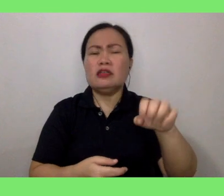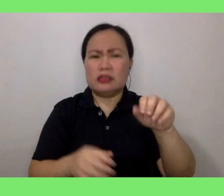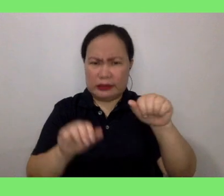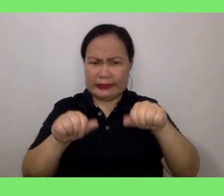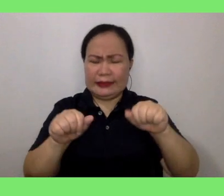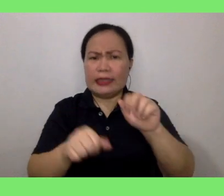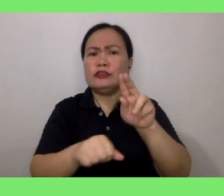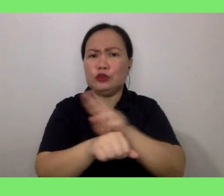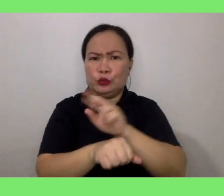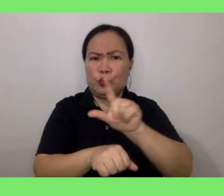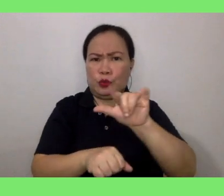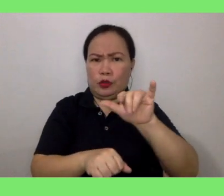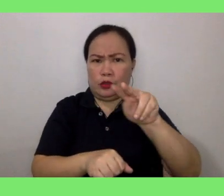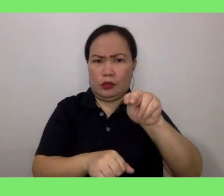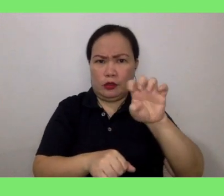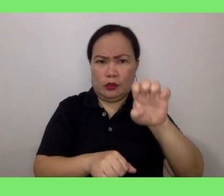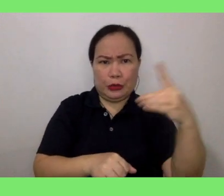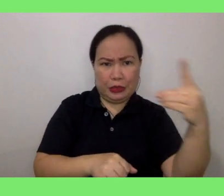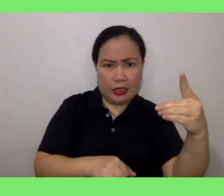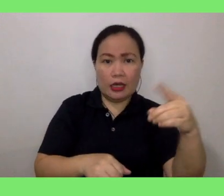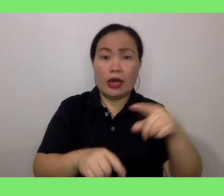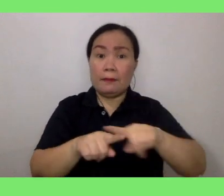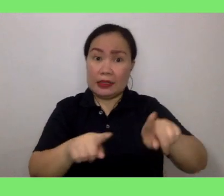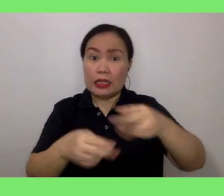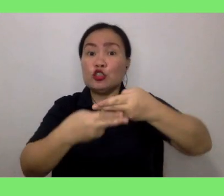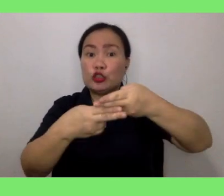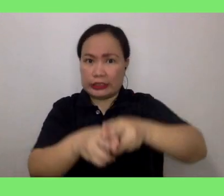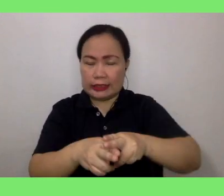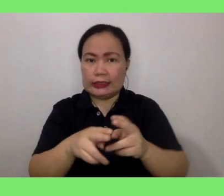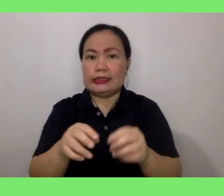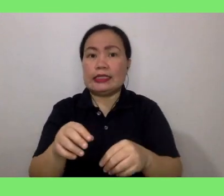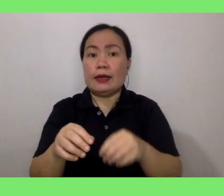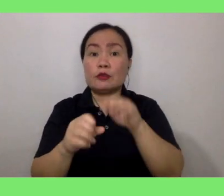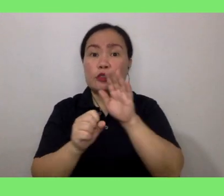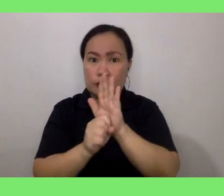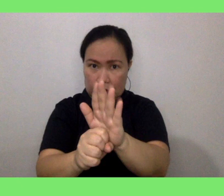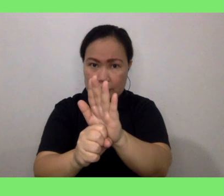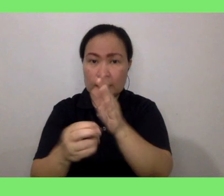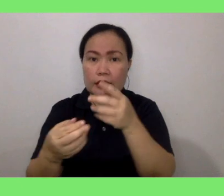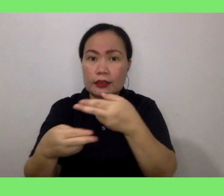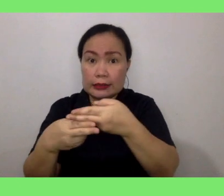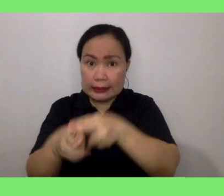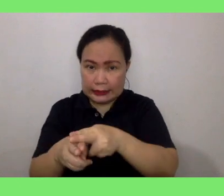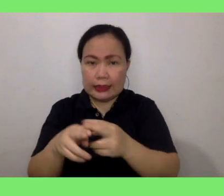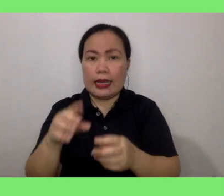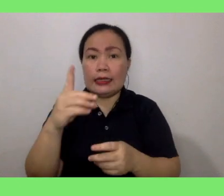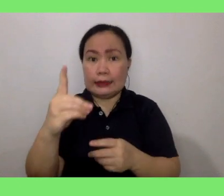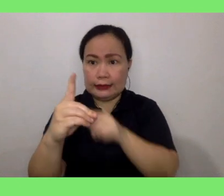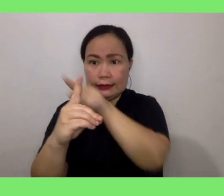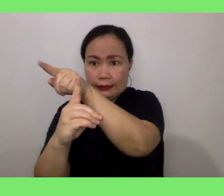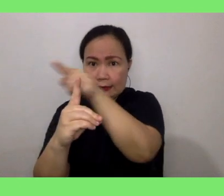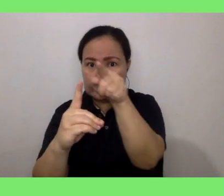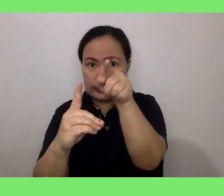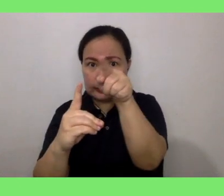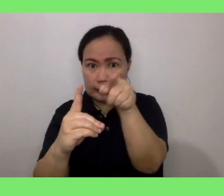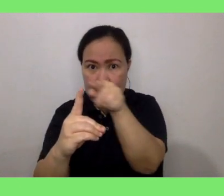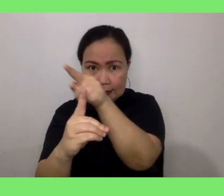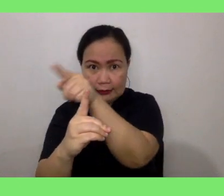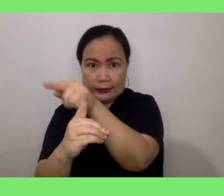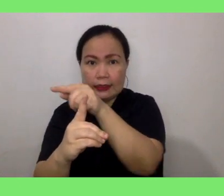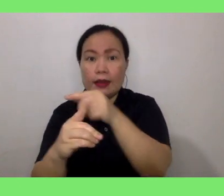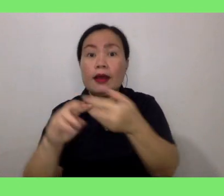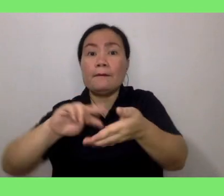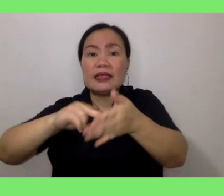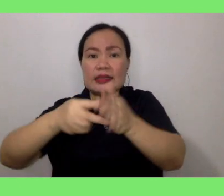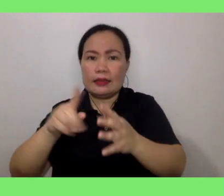dapat ma-familiarize tayo sa mga symbols na ginagamit, especially sa geometry. Okay, kasi lagi